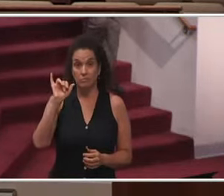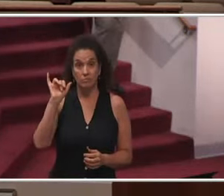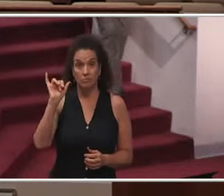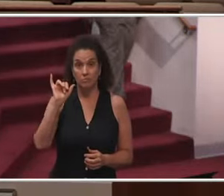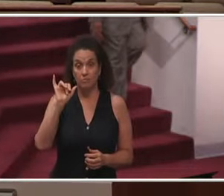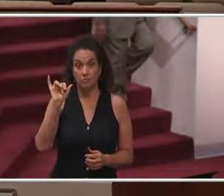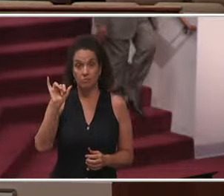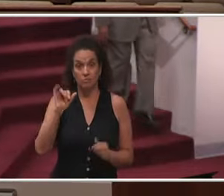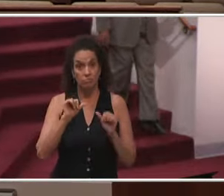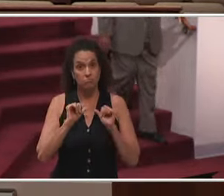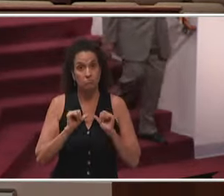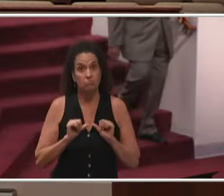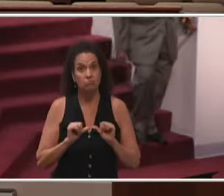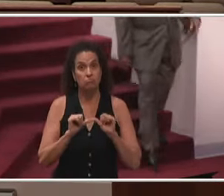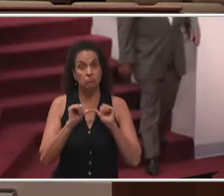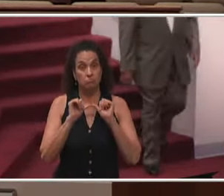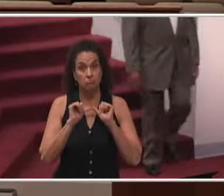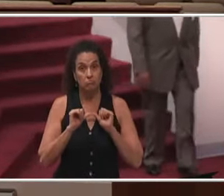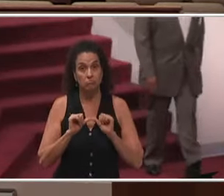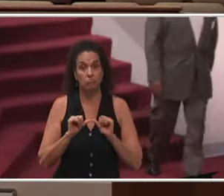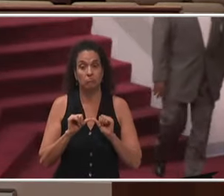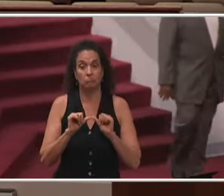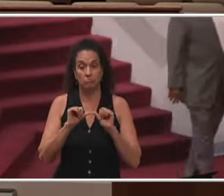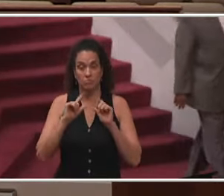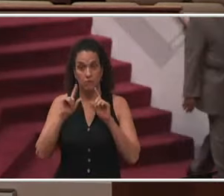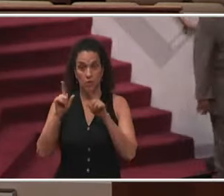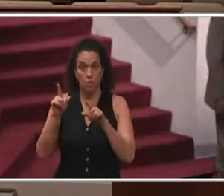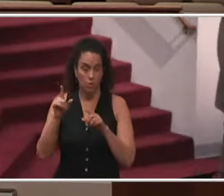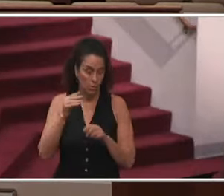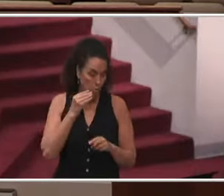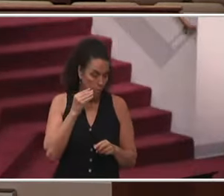going home. Yes.